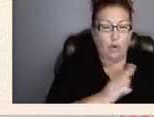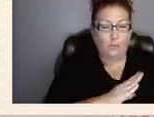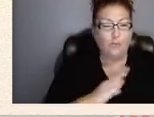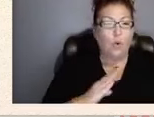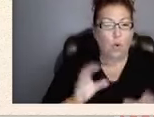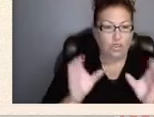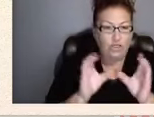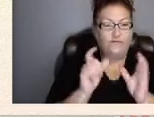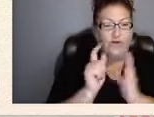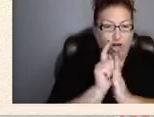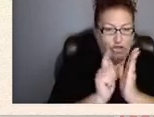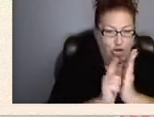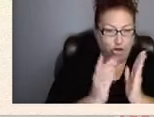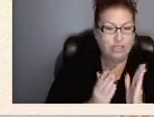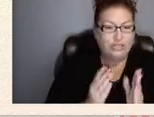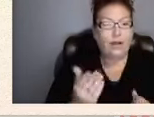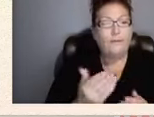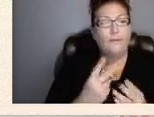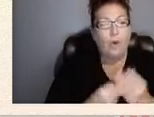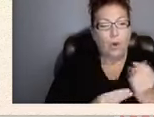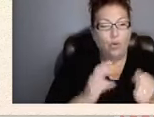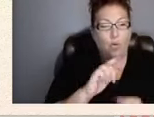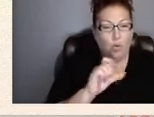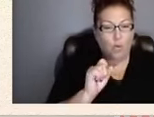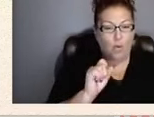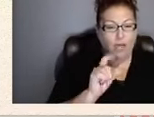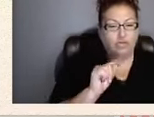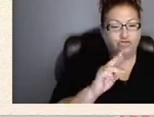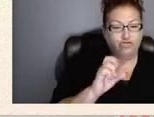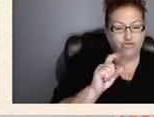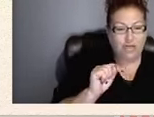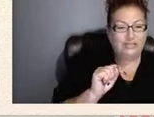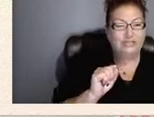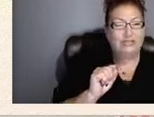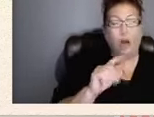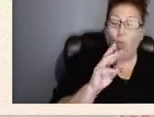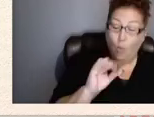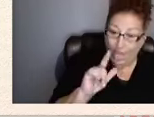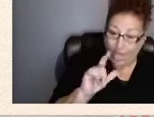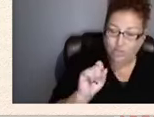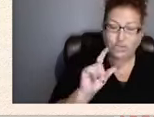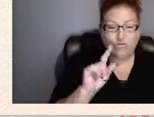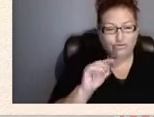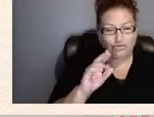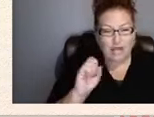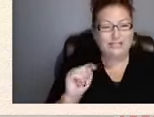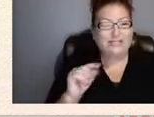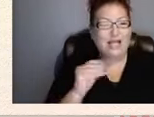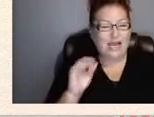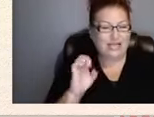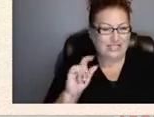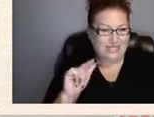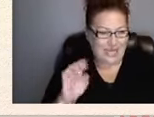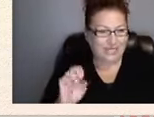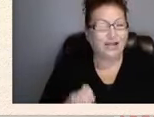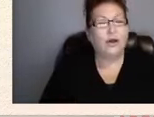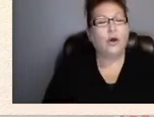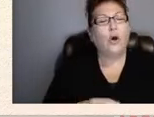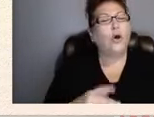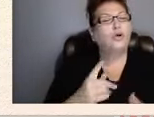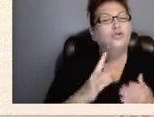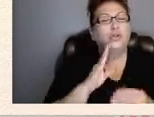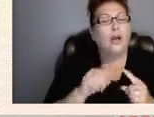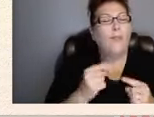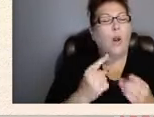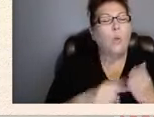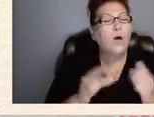in wills, trusts, and estates and in elder law. All right, so let's talk about what is special needs planning. Well,